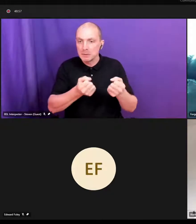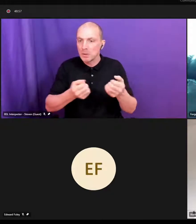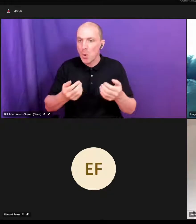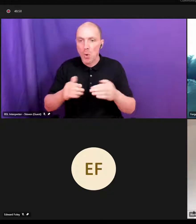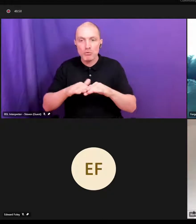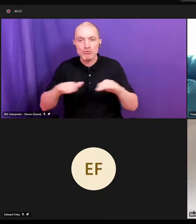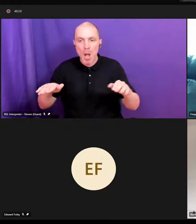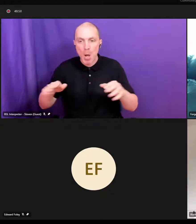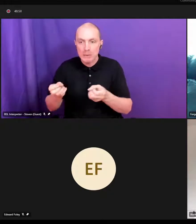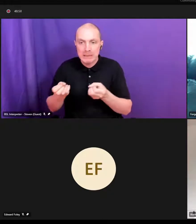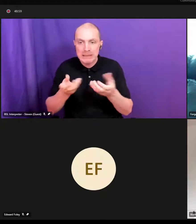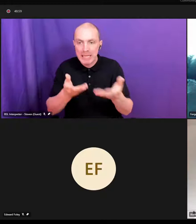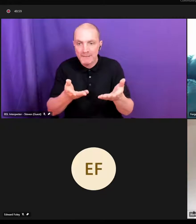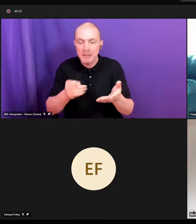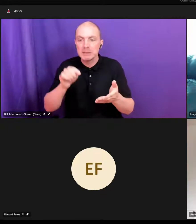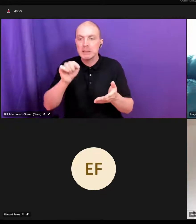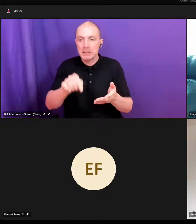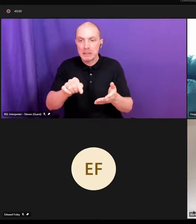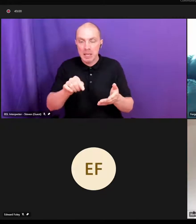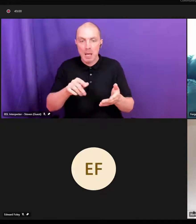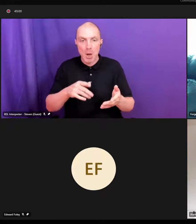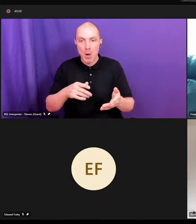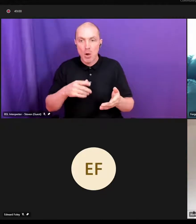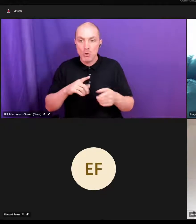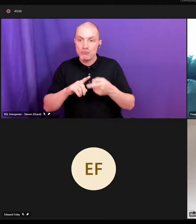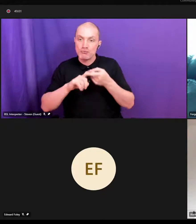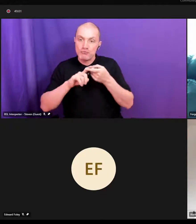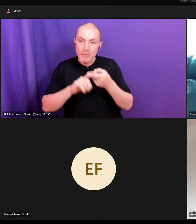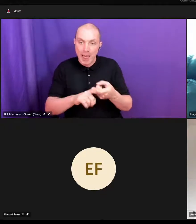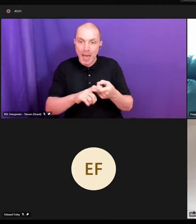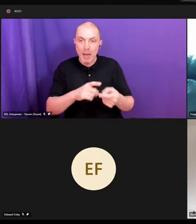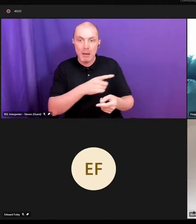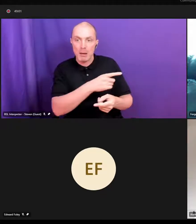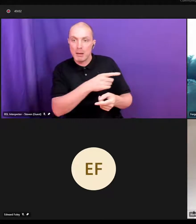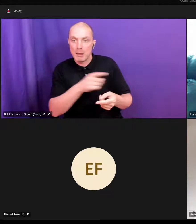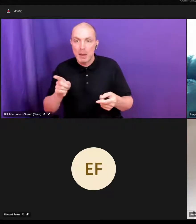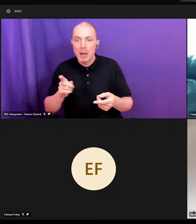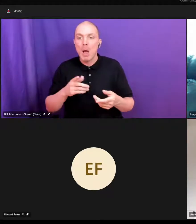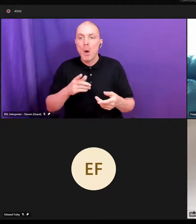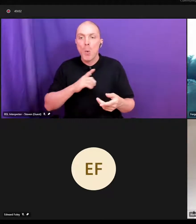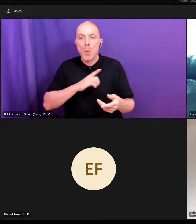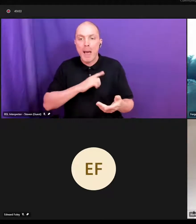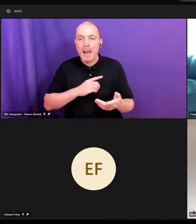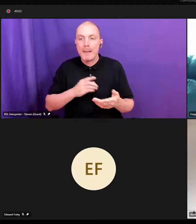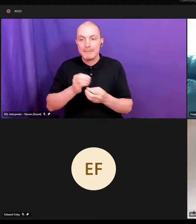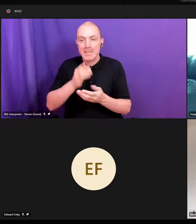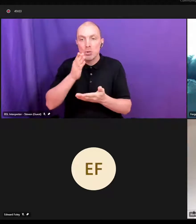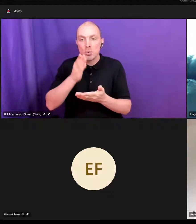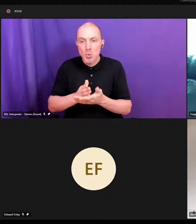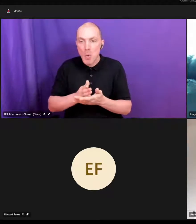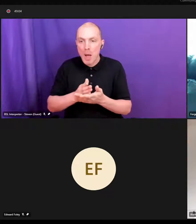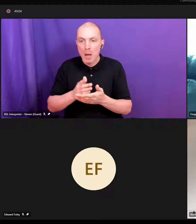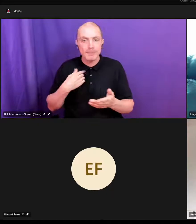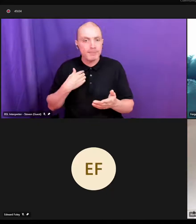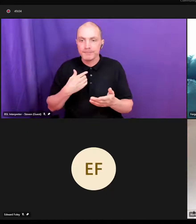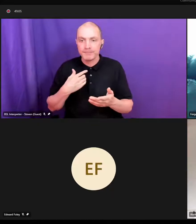to in order to ensure that we don't have too many people in a cab or in a single vehicle. And I did wonder if